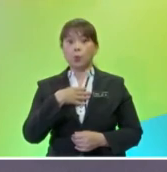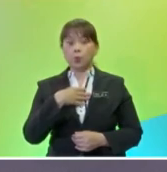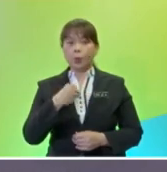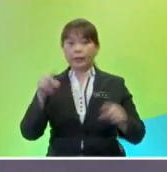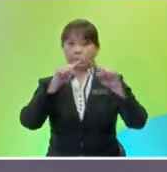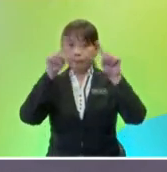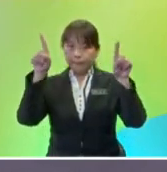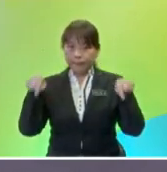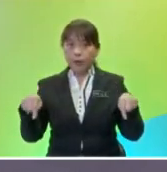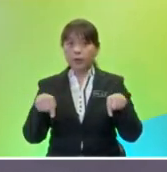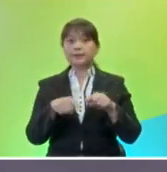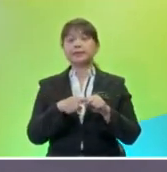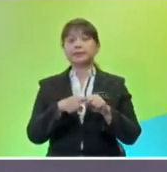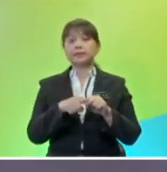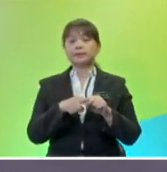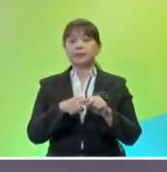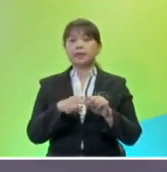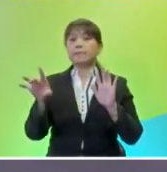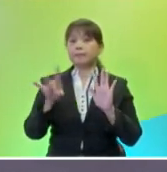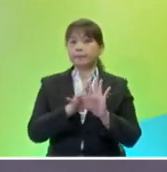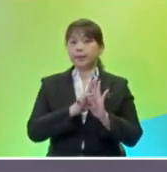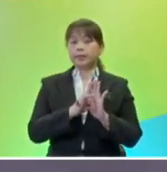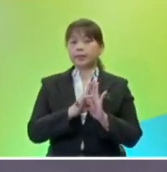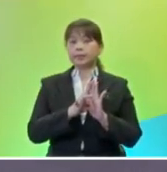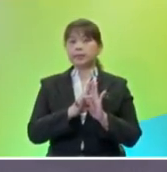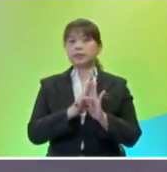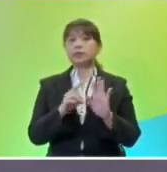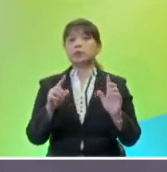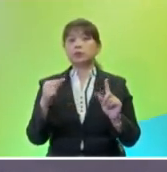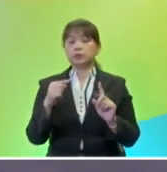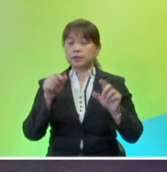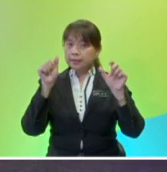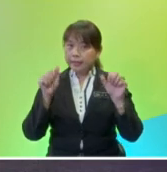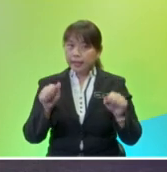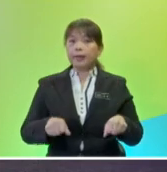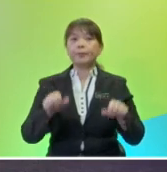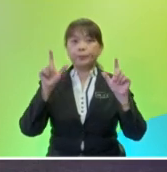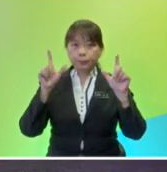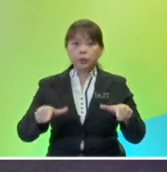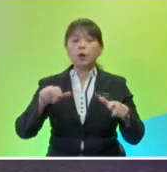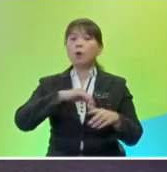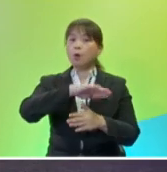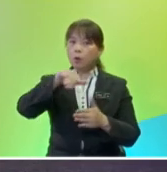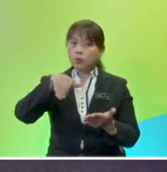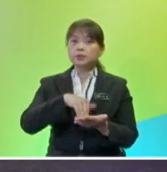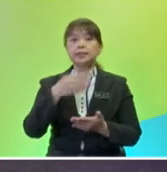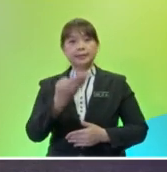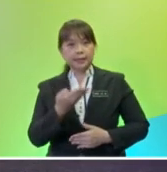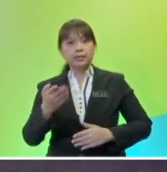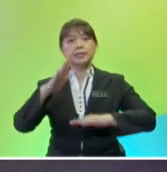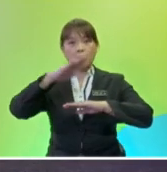hold notes, and things like that. So there is a lot of use for magnets, yes, right, teacher? They are.